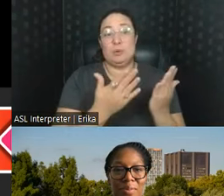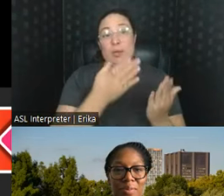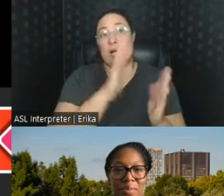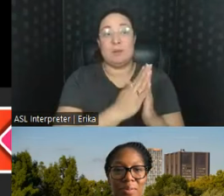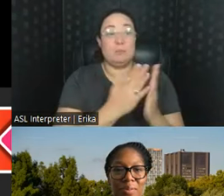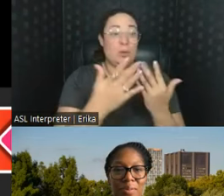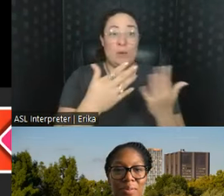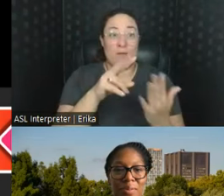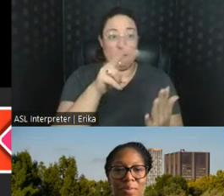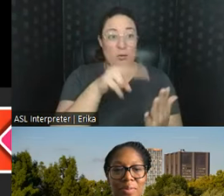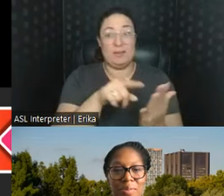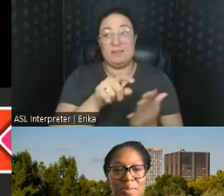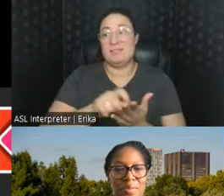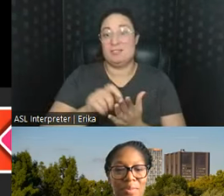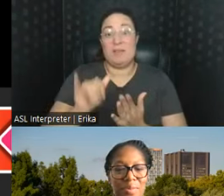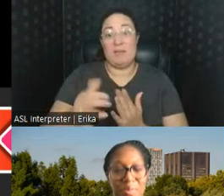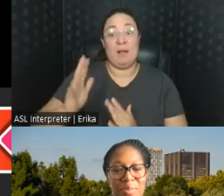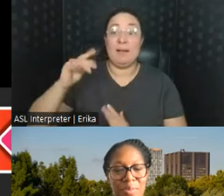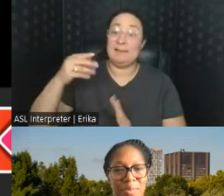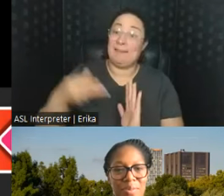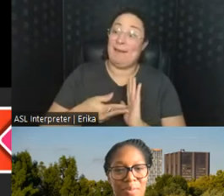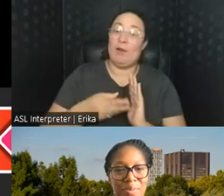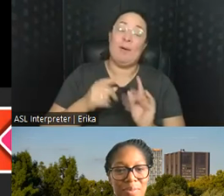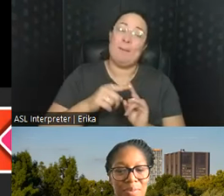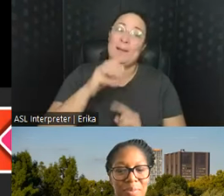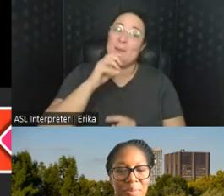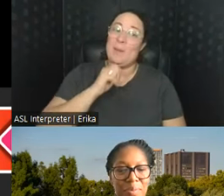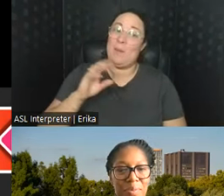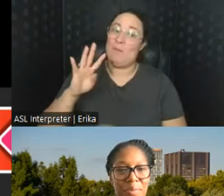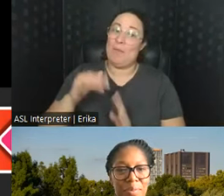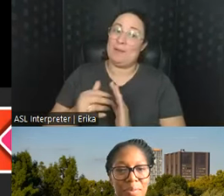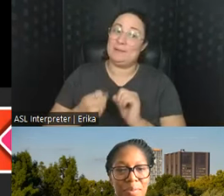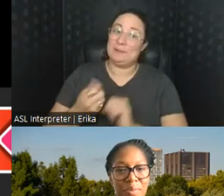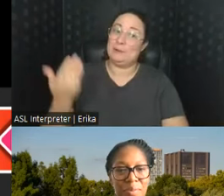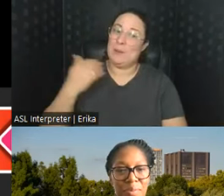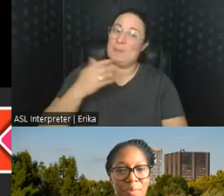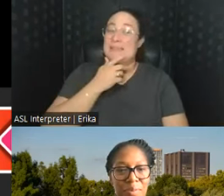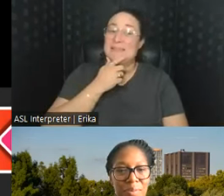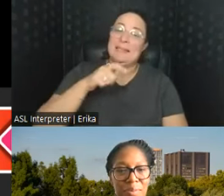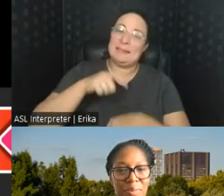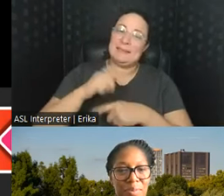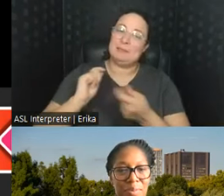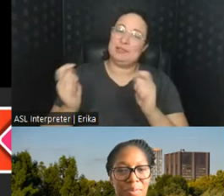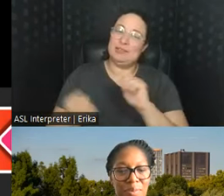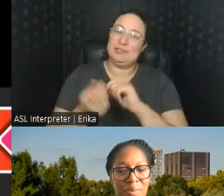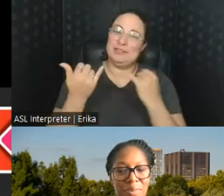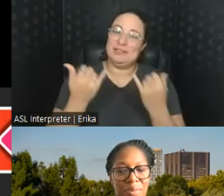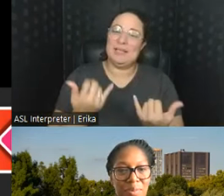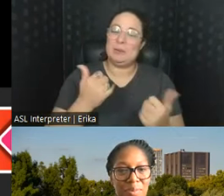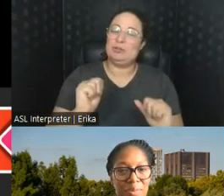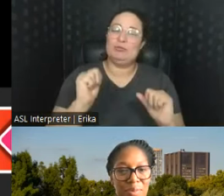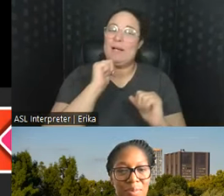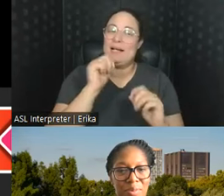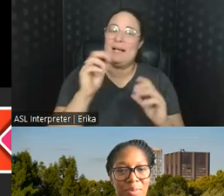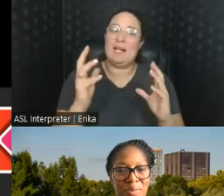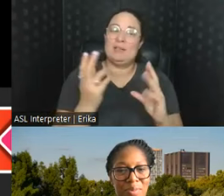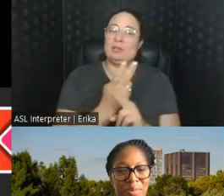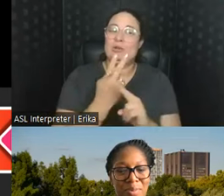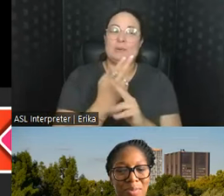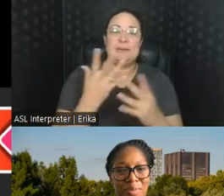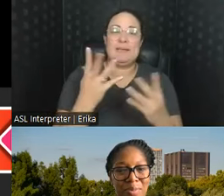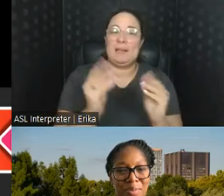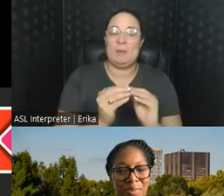written 400 years ago. So keep that in mind as well. Times have changed. We try not to use that word anymore. The